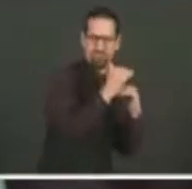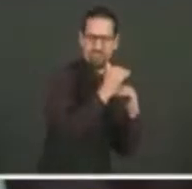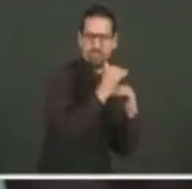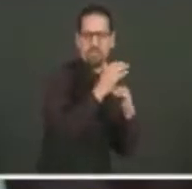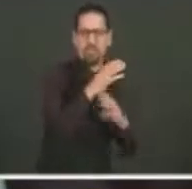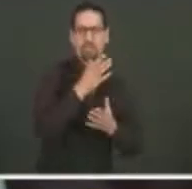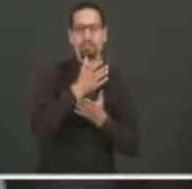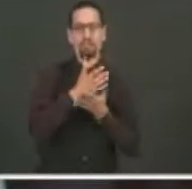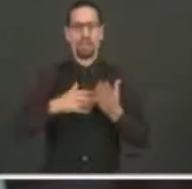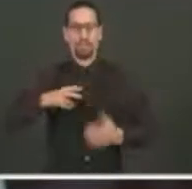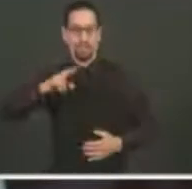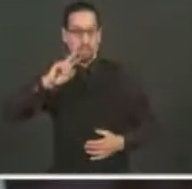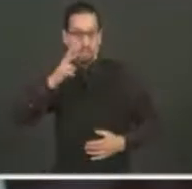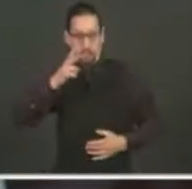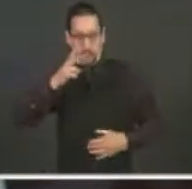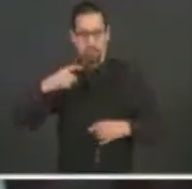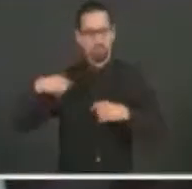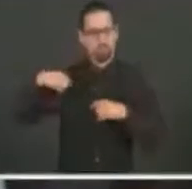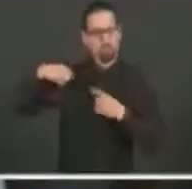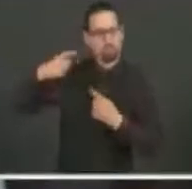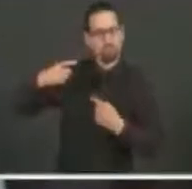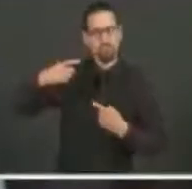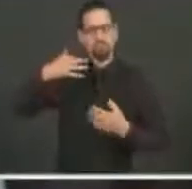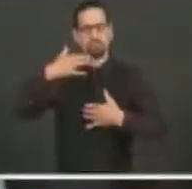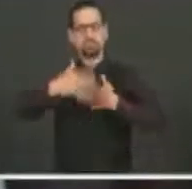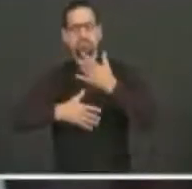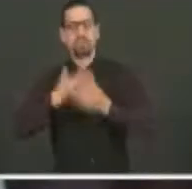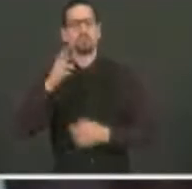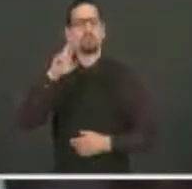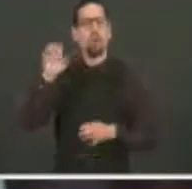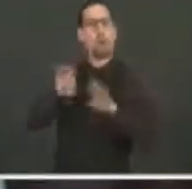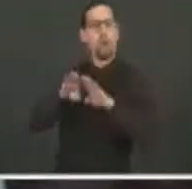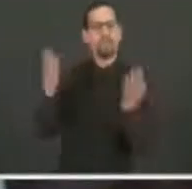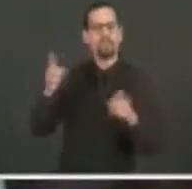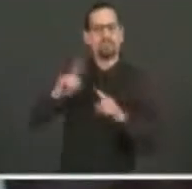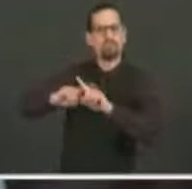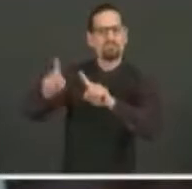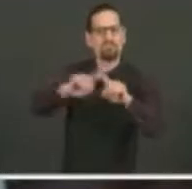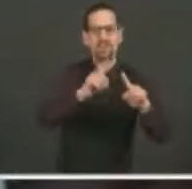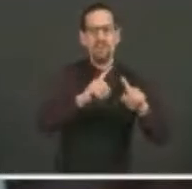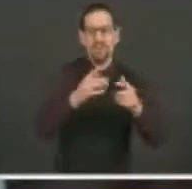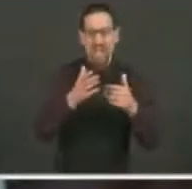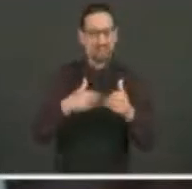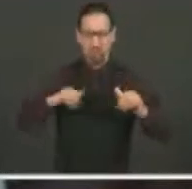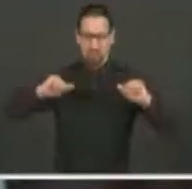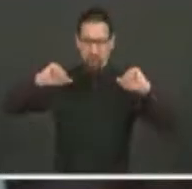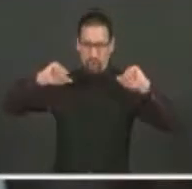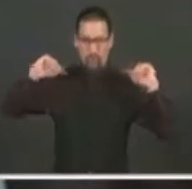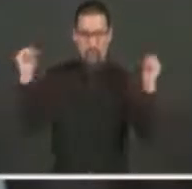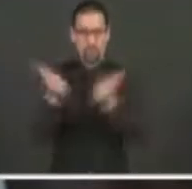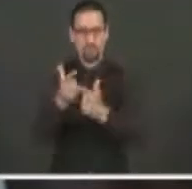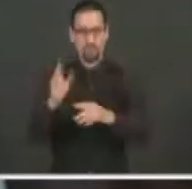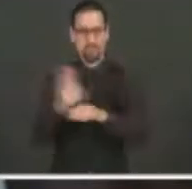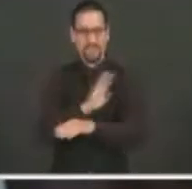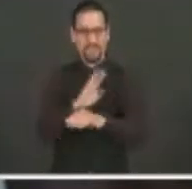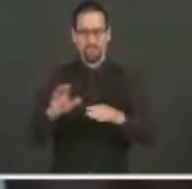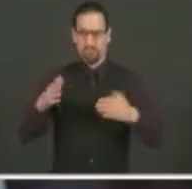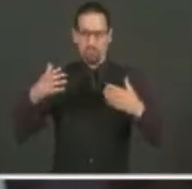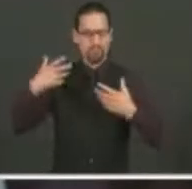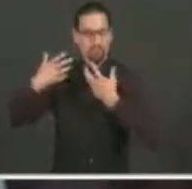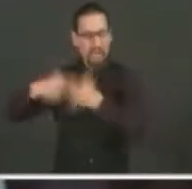for a couple of weeks now, we have reopened almost every part of our economy. Businesses,